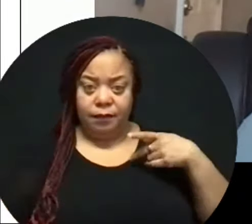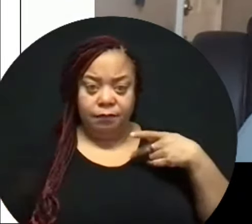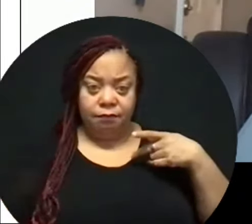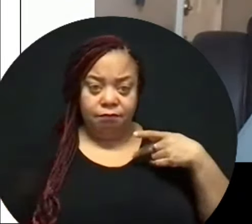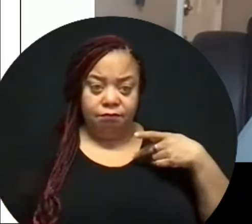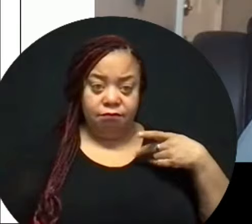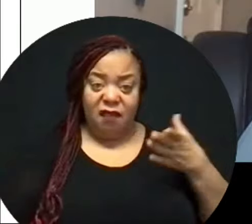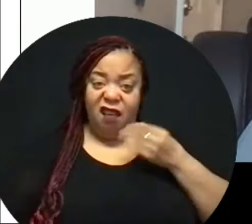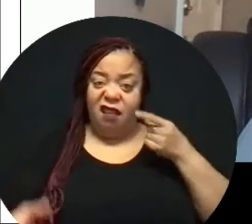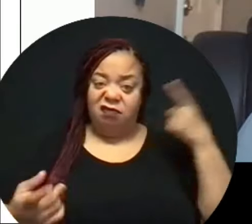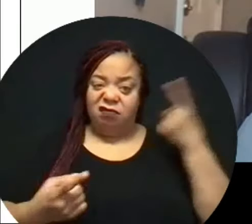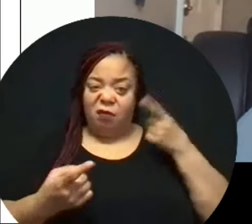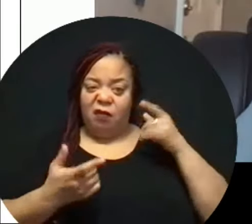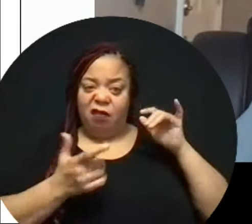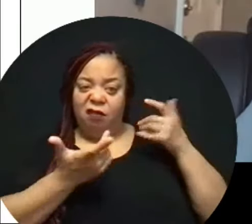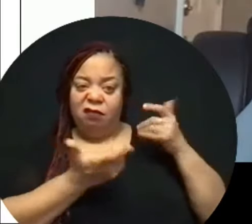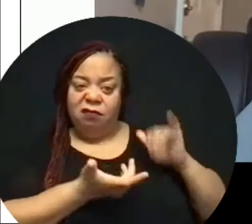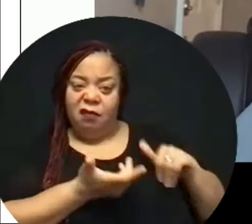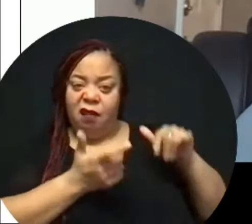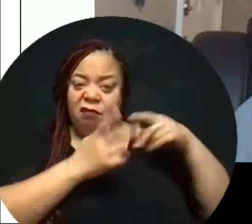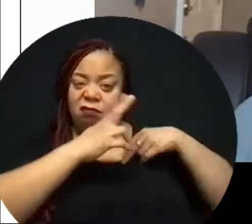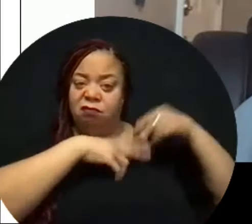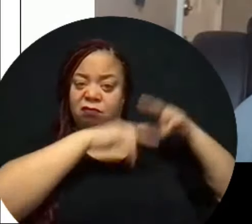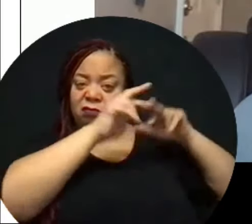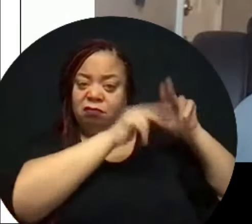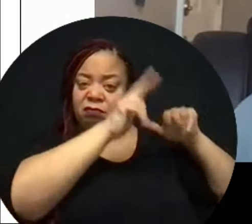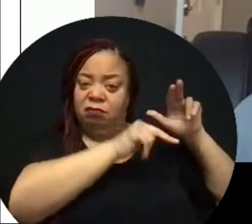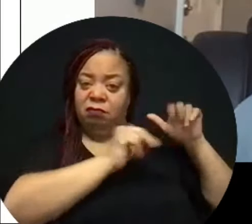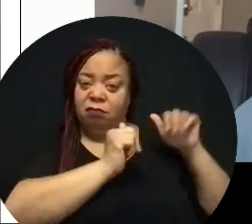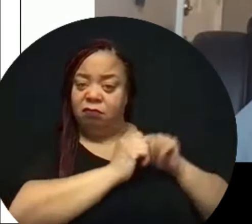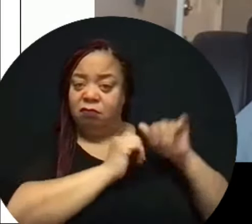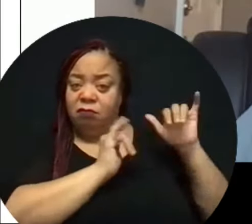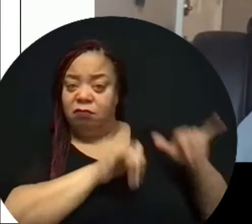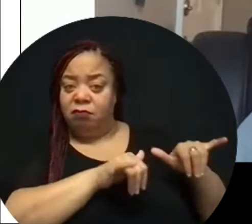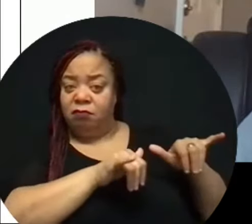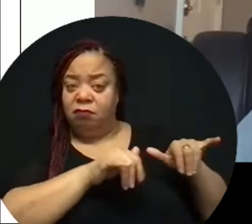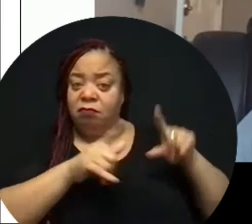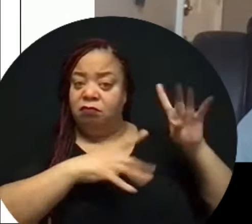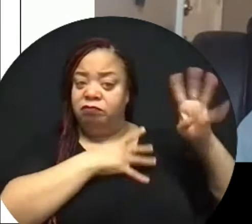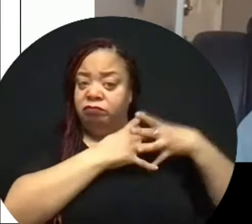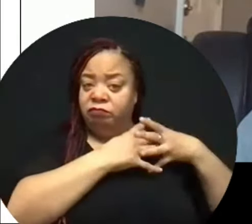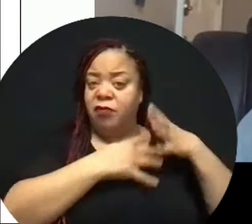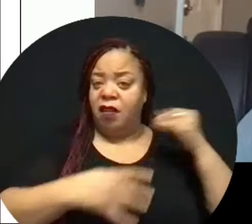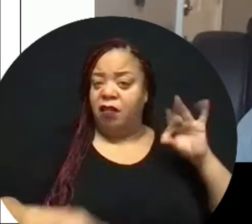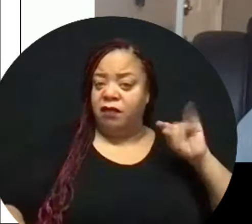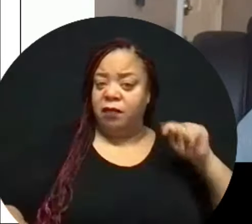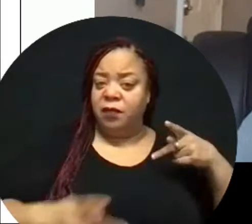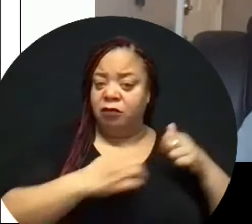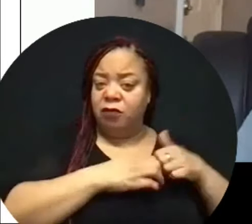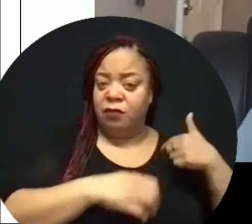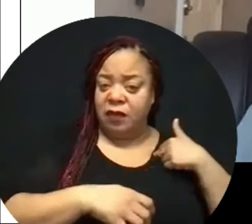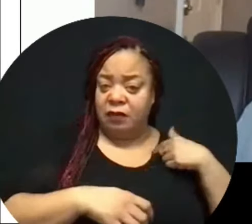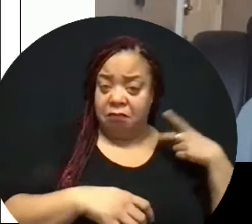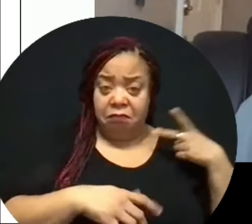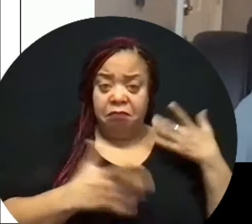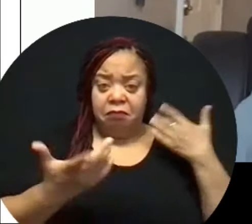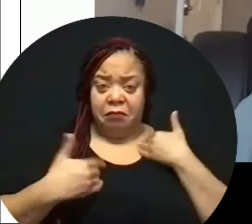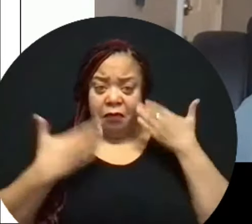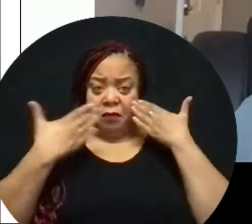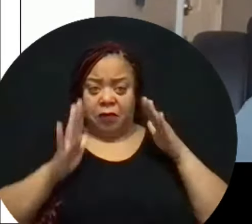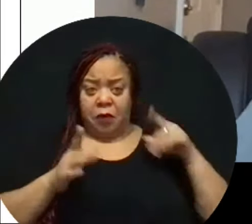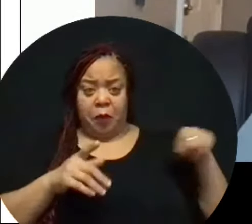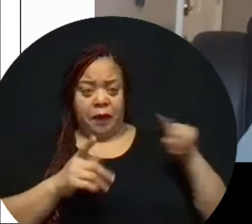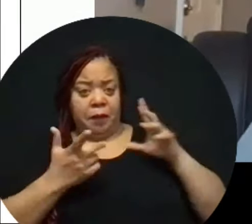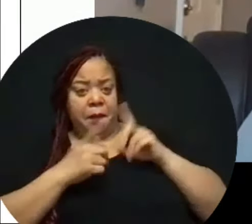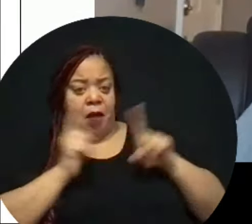that like is the norm. And not even just that, but going into history, like we also talk about the experiments